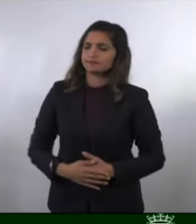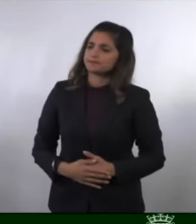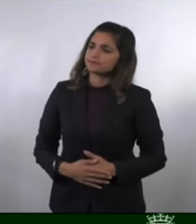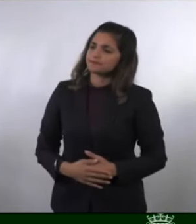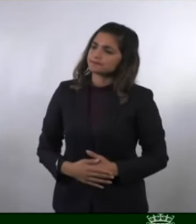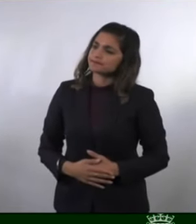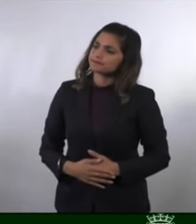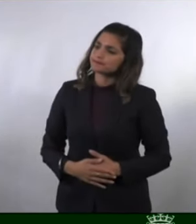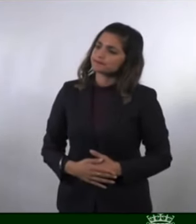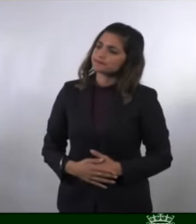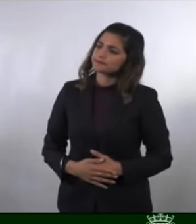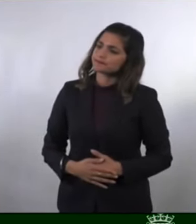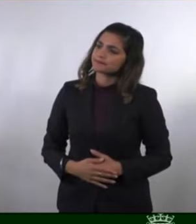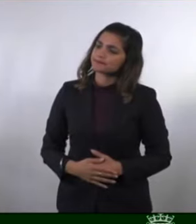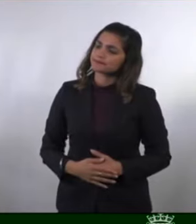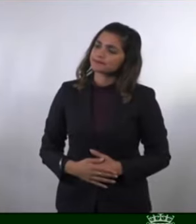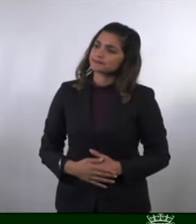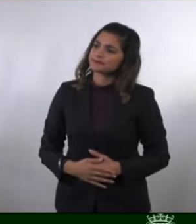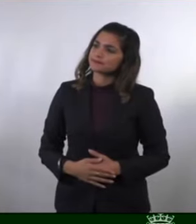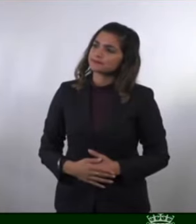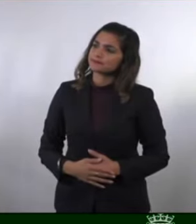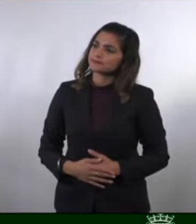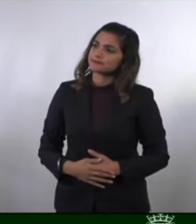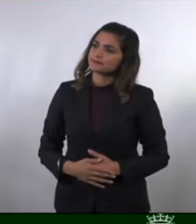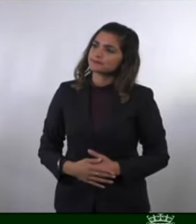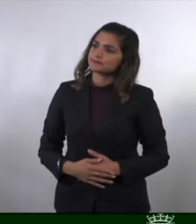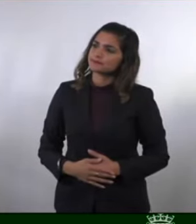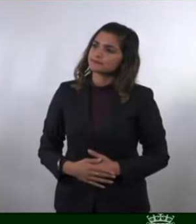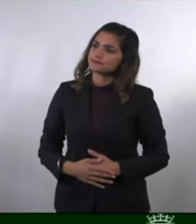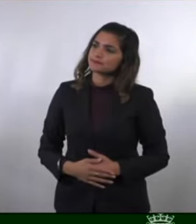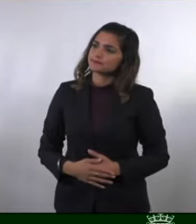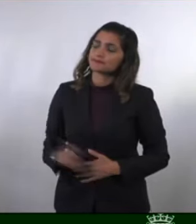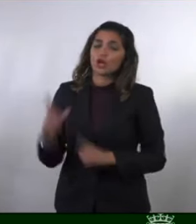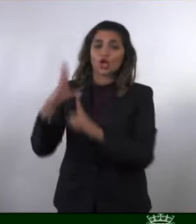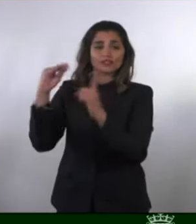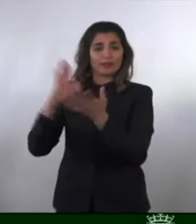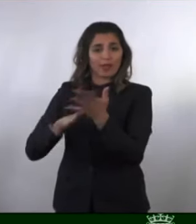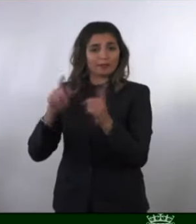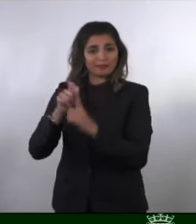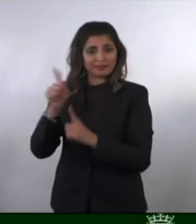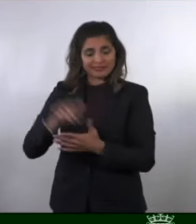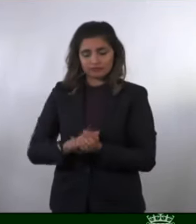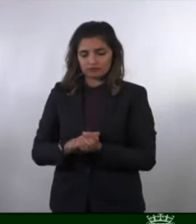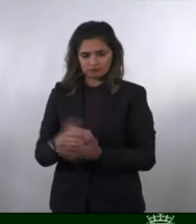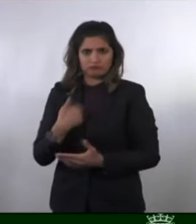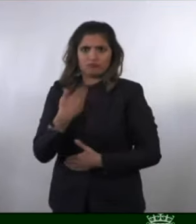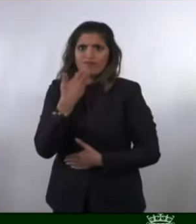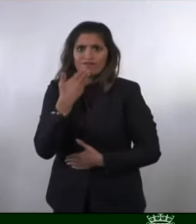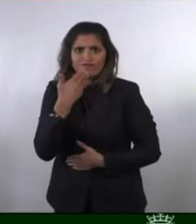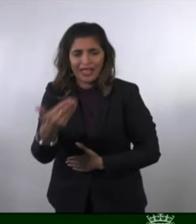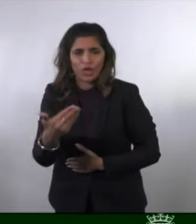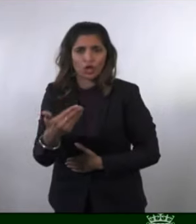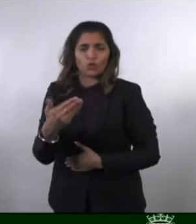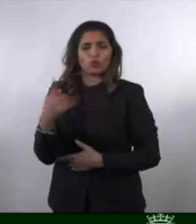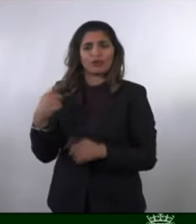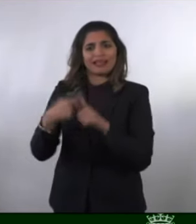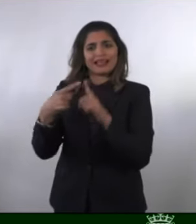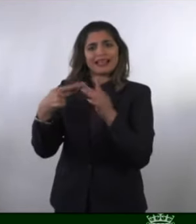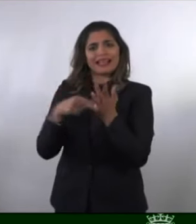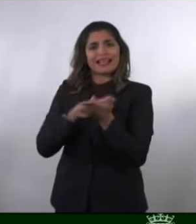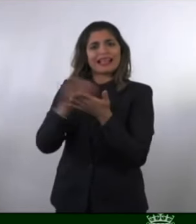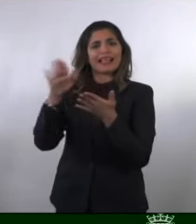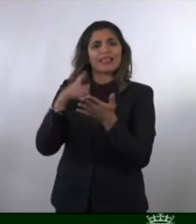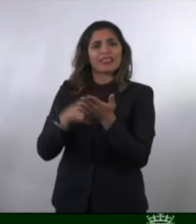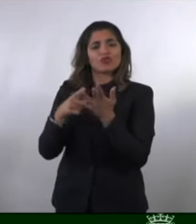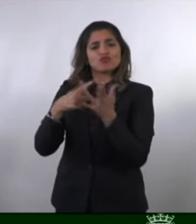Wiggin. Thank you, Madam Deputy Speaker. I'd like to thank Tom Keith-Roach and AstraZeneca for producing a vaccine that, when fairly